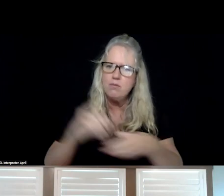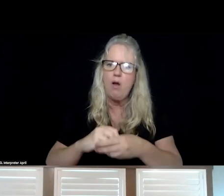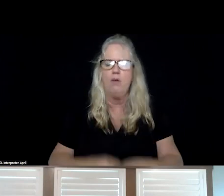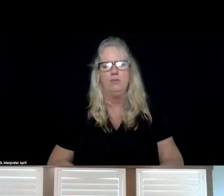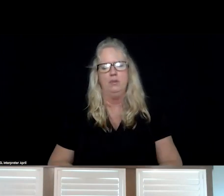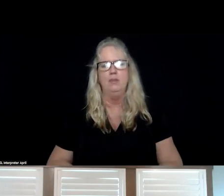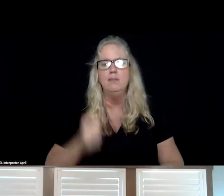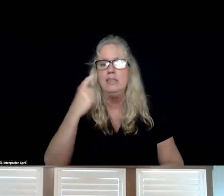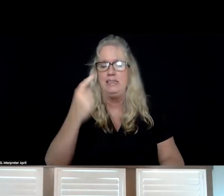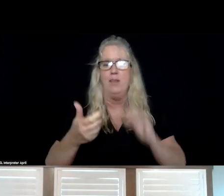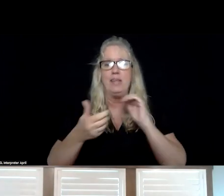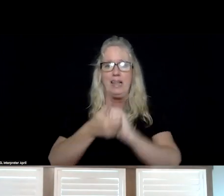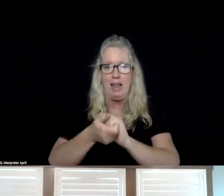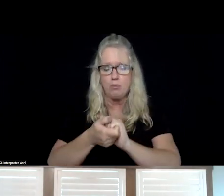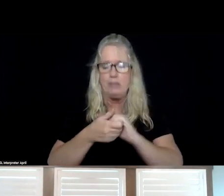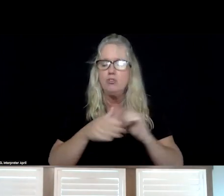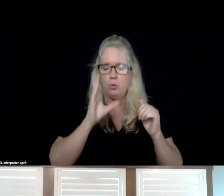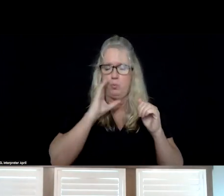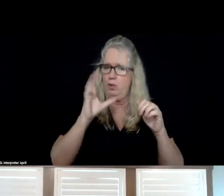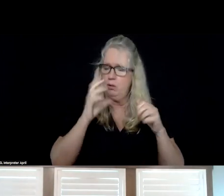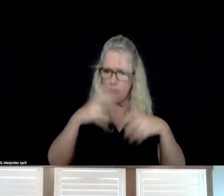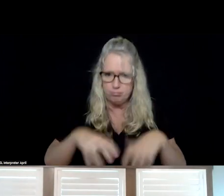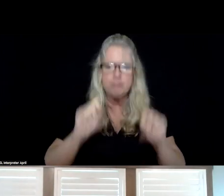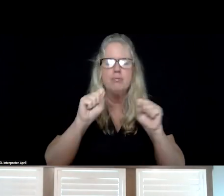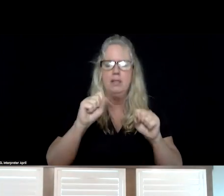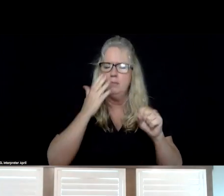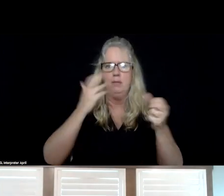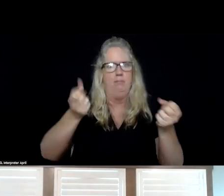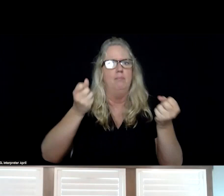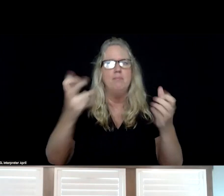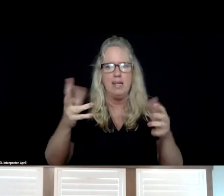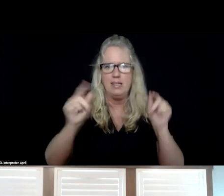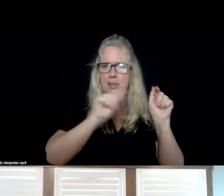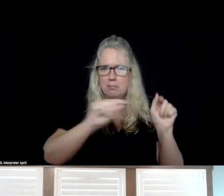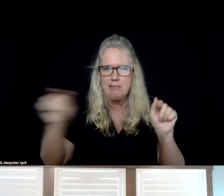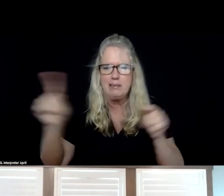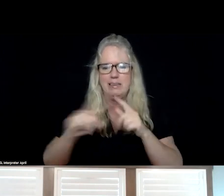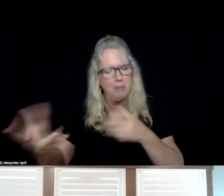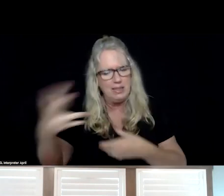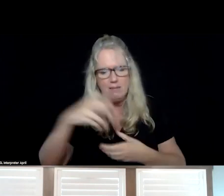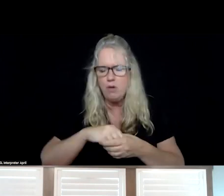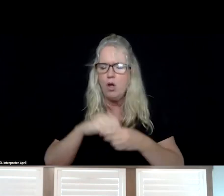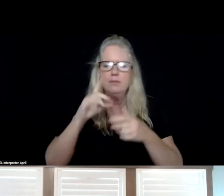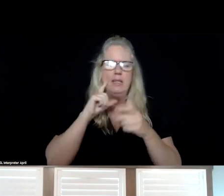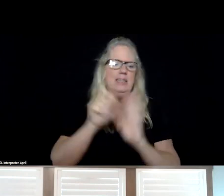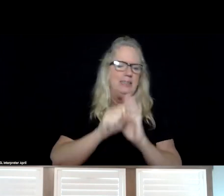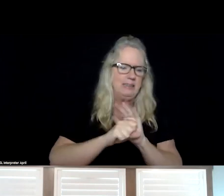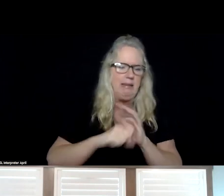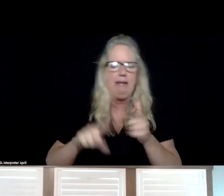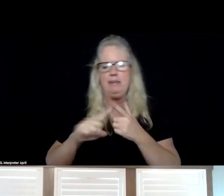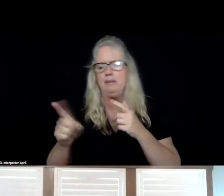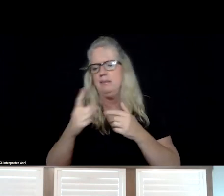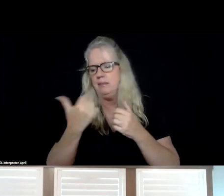The collaboration will be a major undertaking because there are many parties that really need to be involved. The states and counties, the